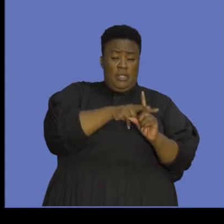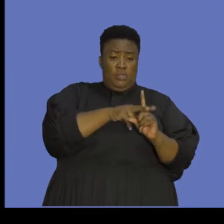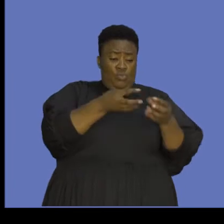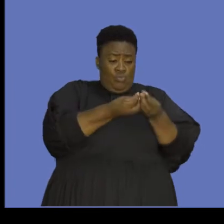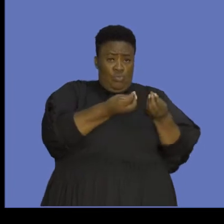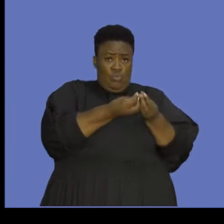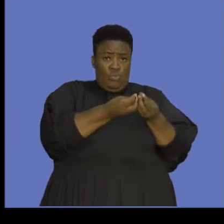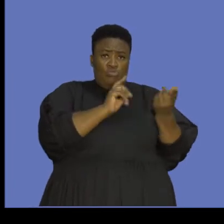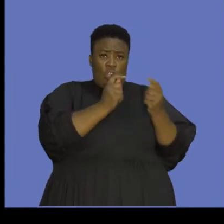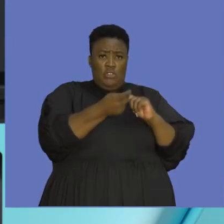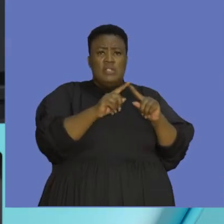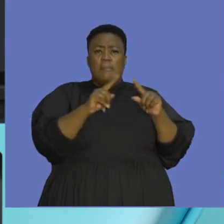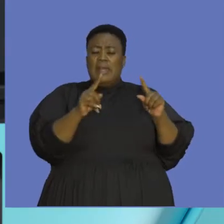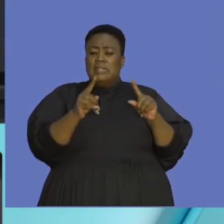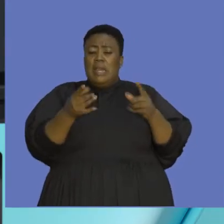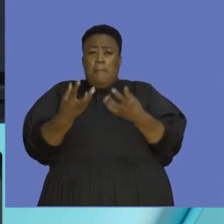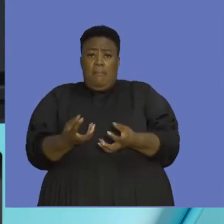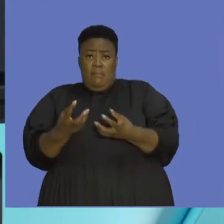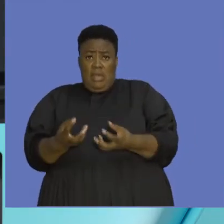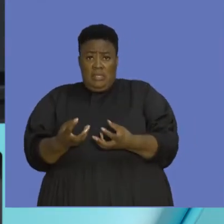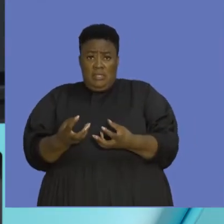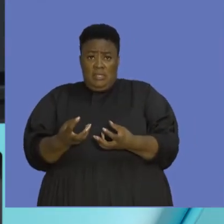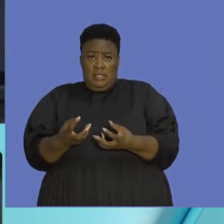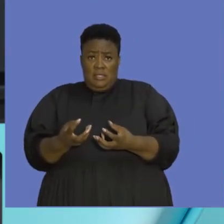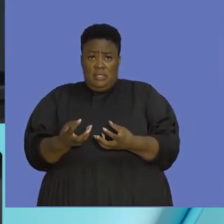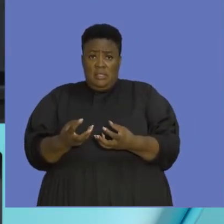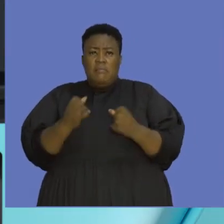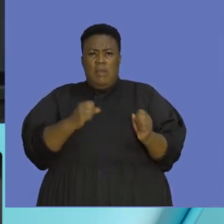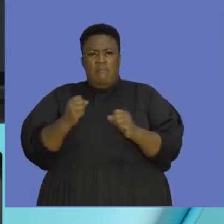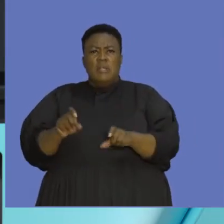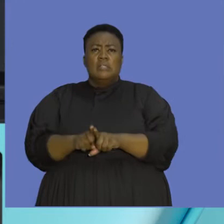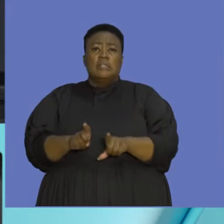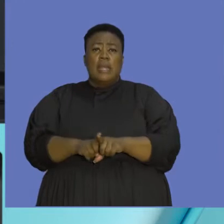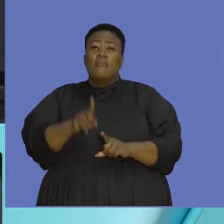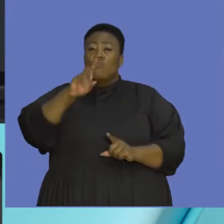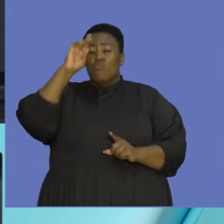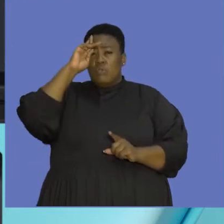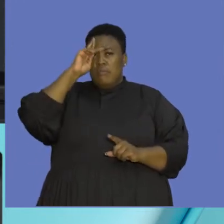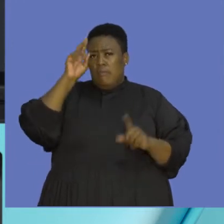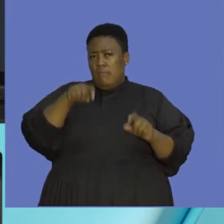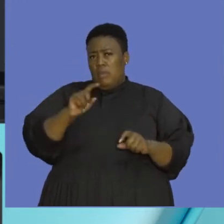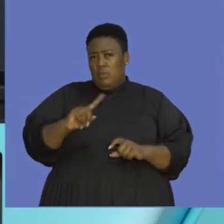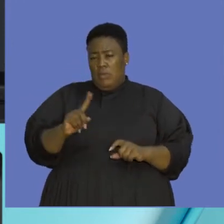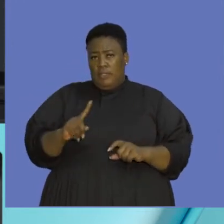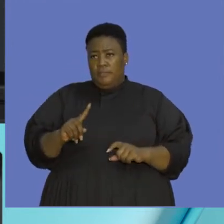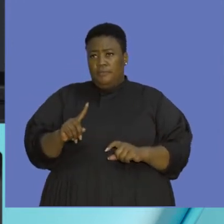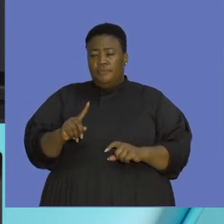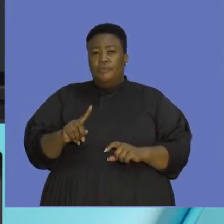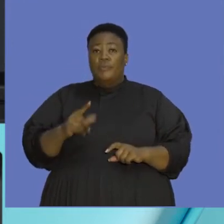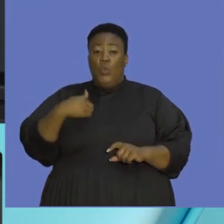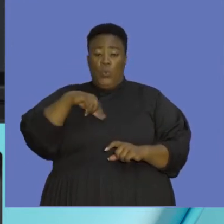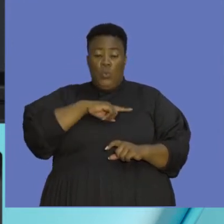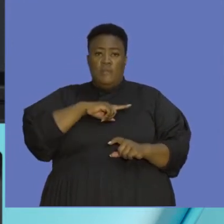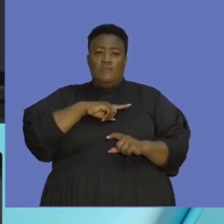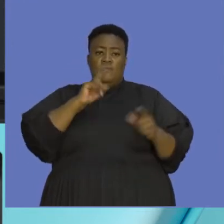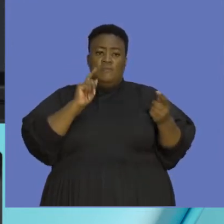remains constant. We're going to look at a relationship. Now, what you have to remember here is that we can't change